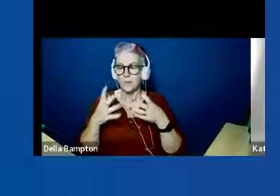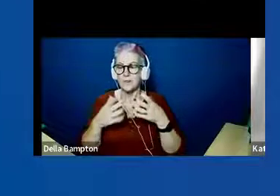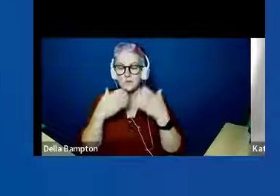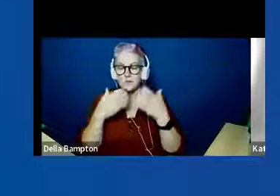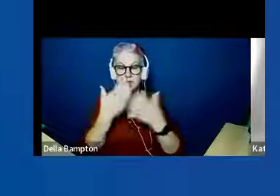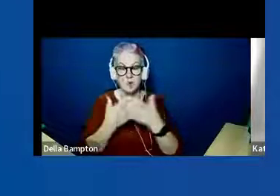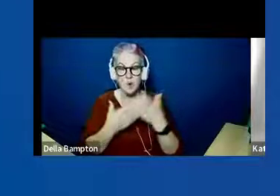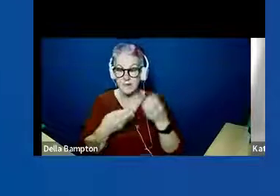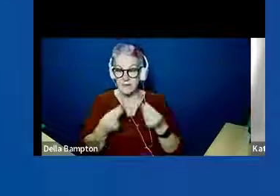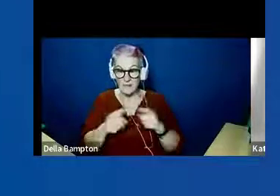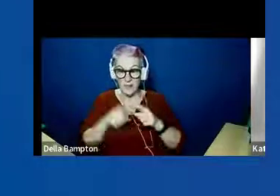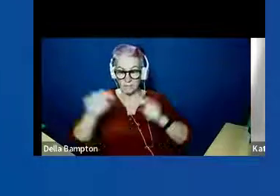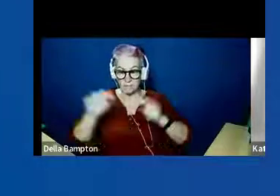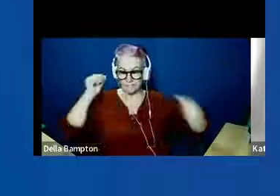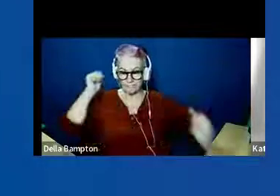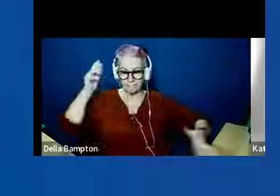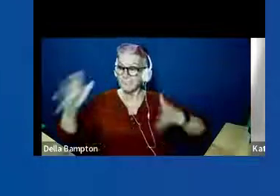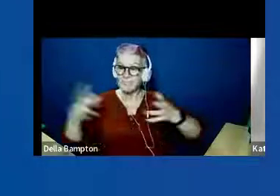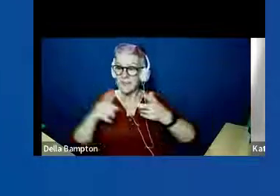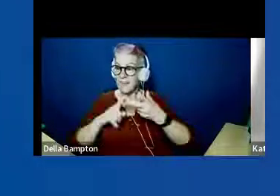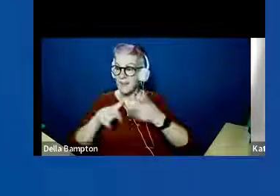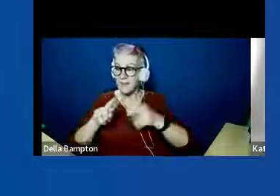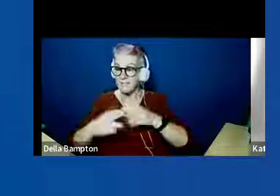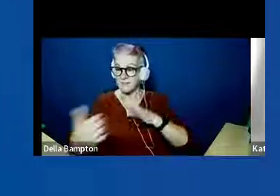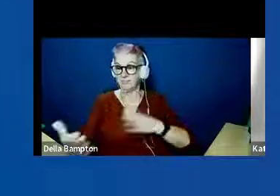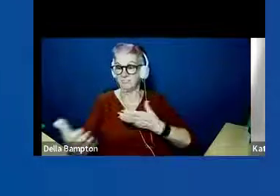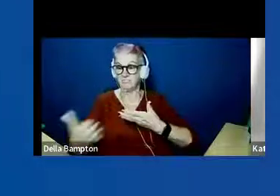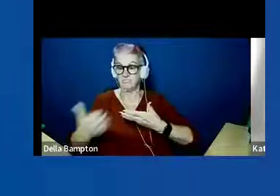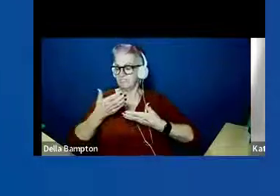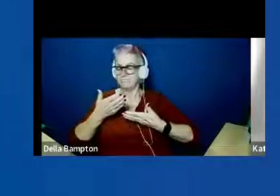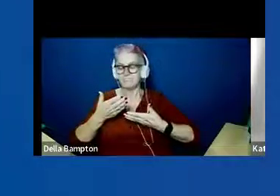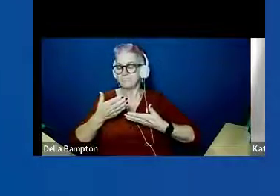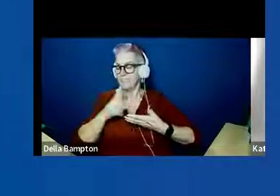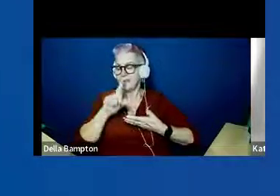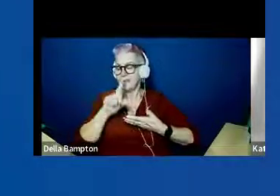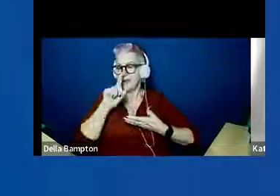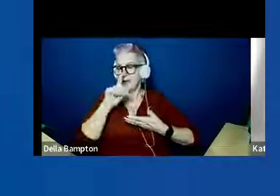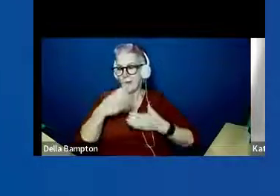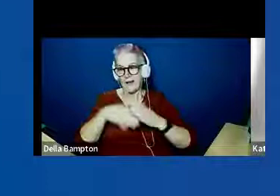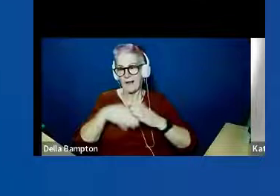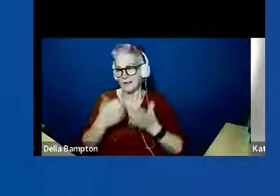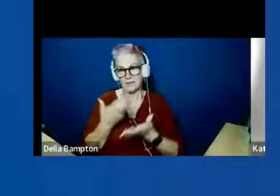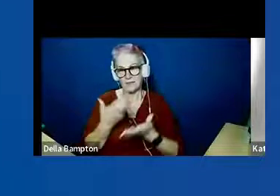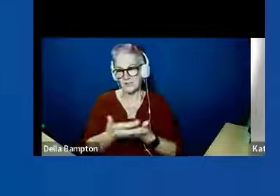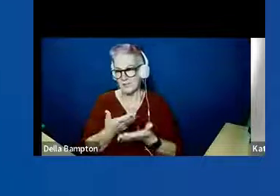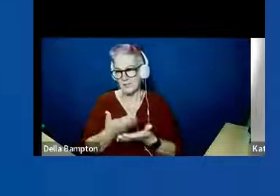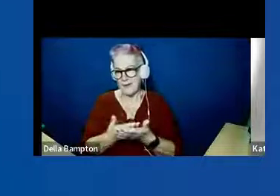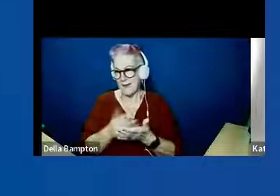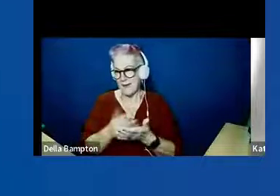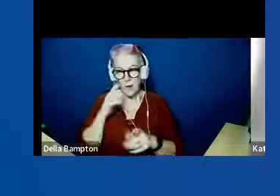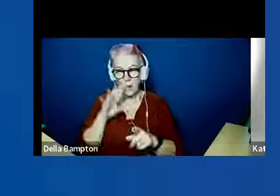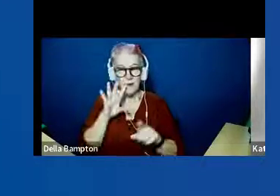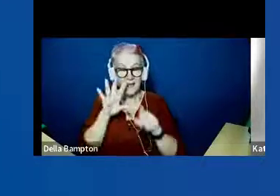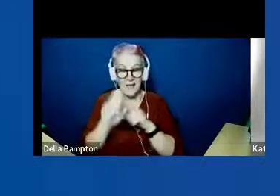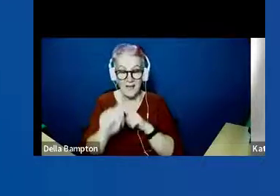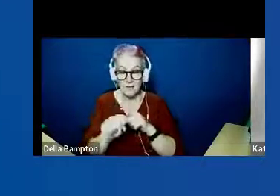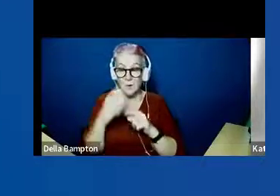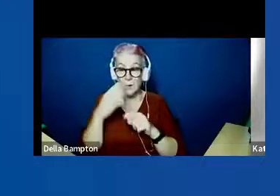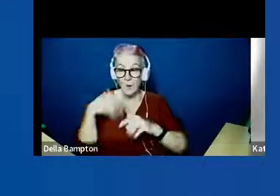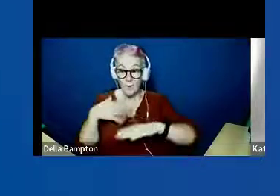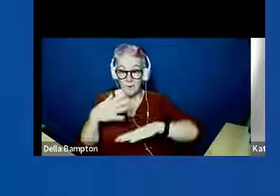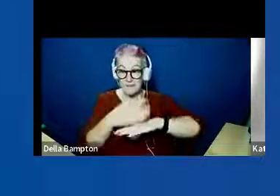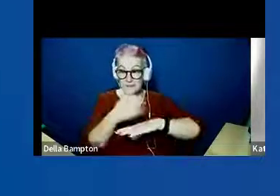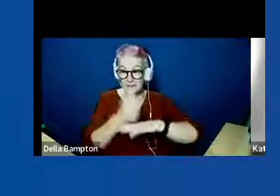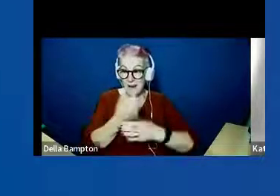So something like that wouldn't be captured as best we could in a chair. And as soon as we came in and we had the chair set up for